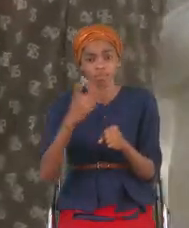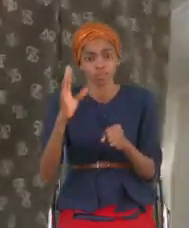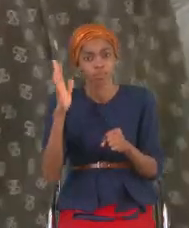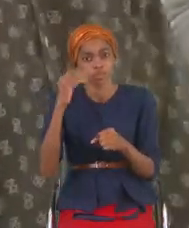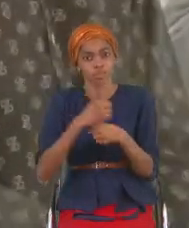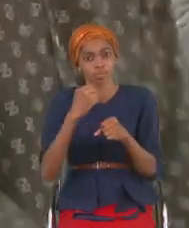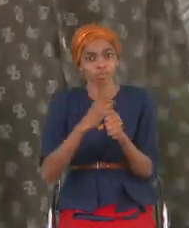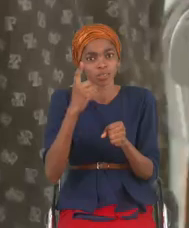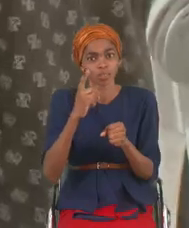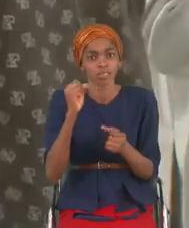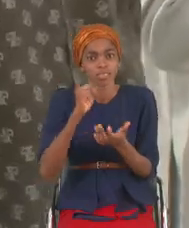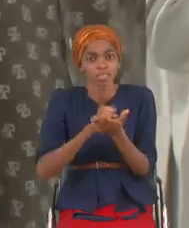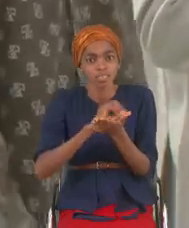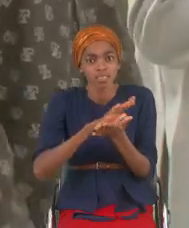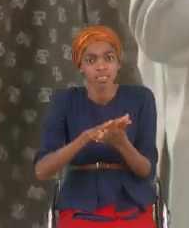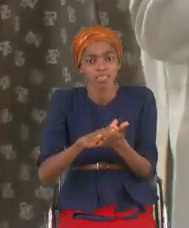make you a sage